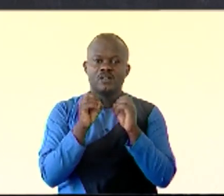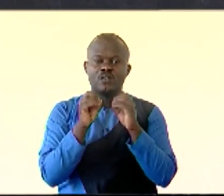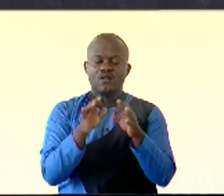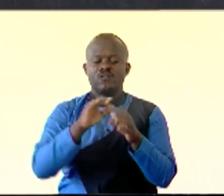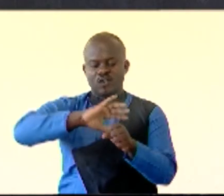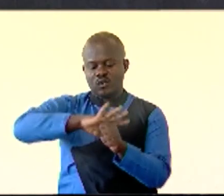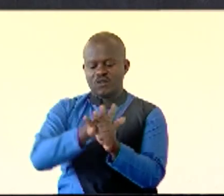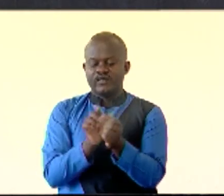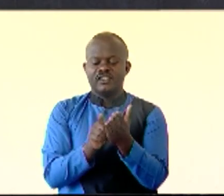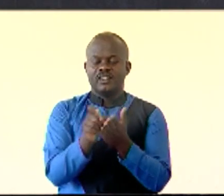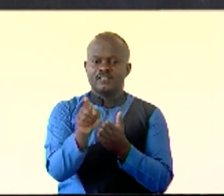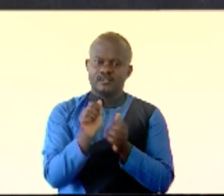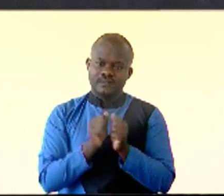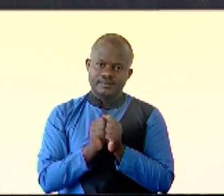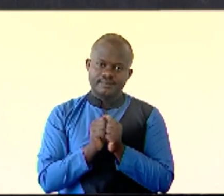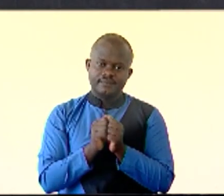COVID-19,